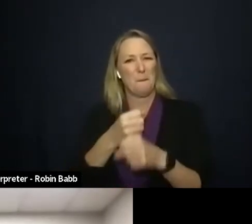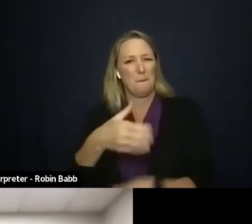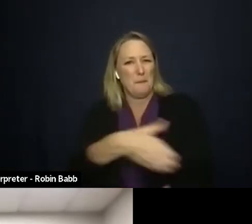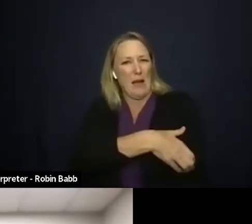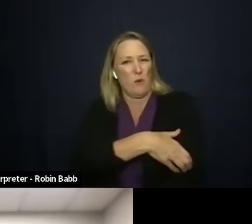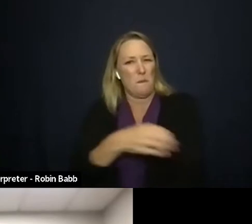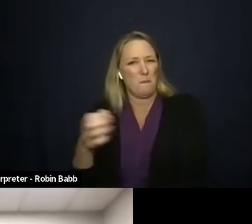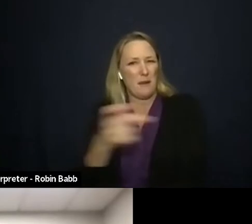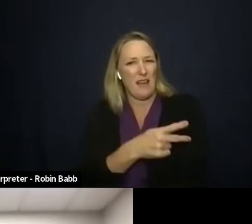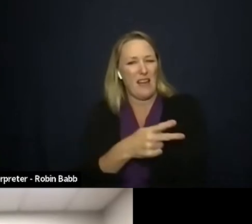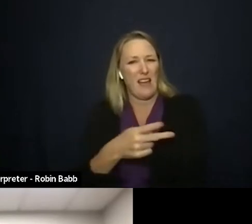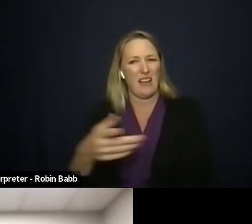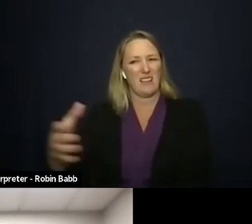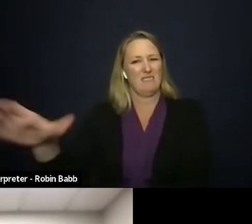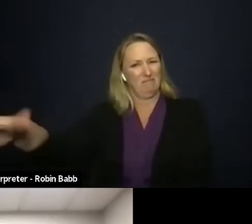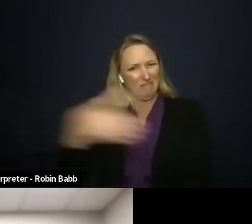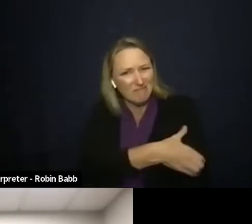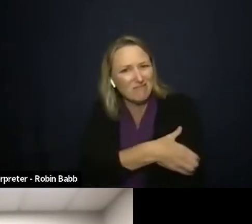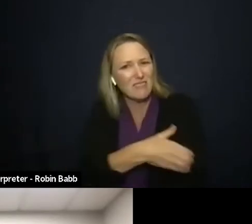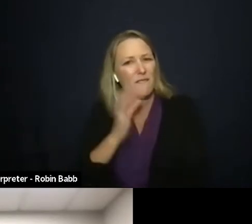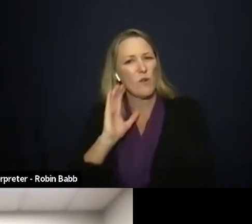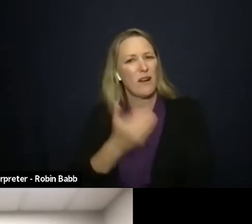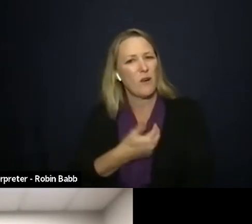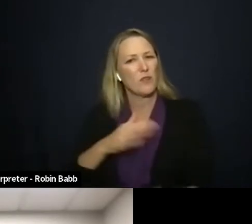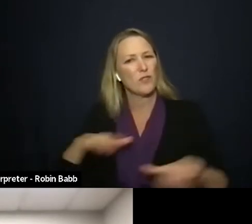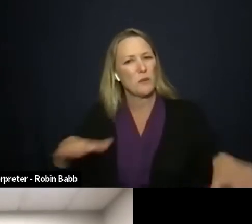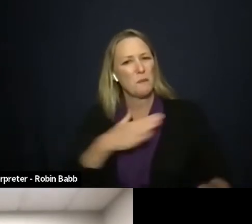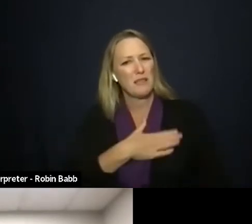our children please thank you